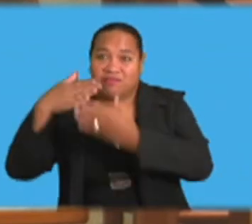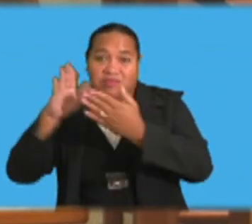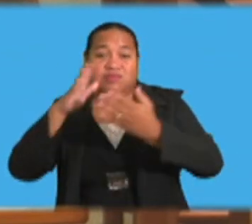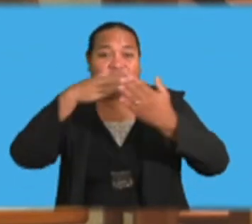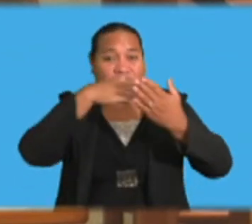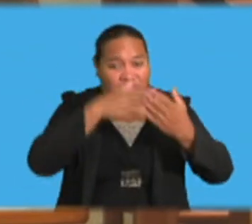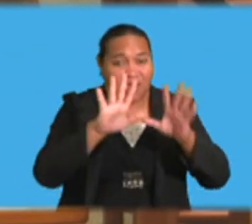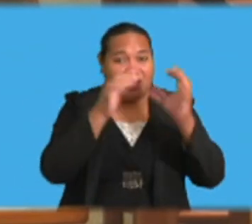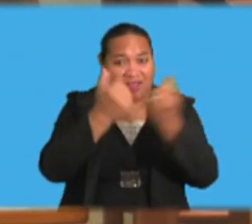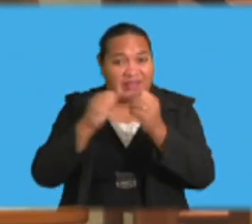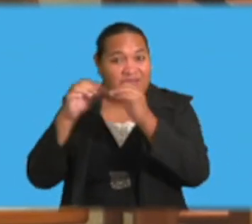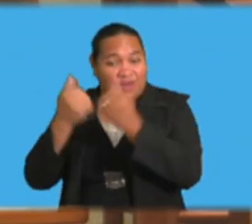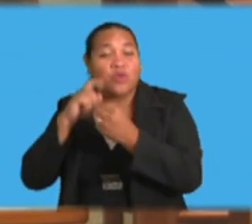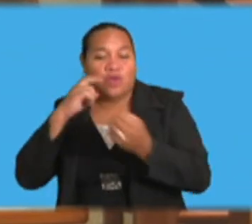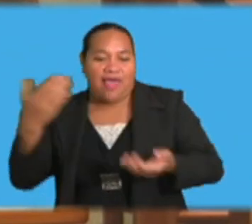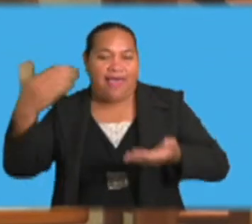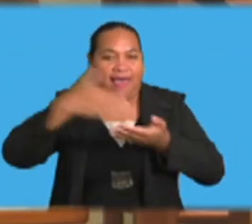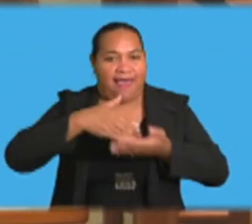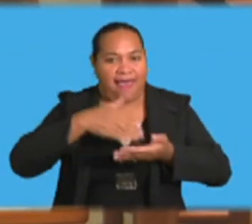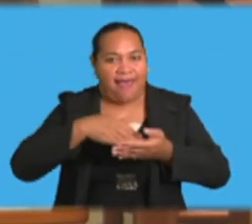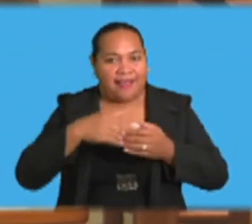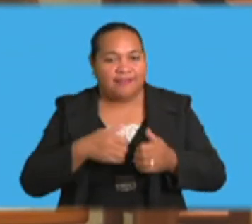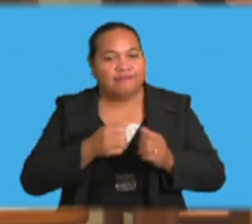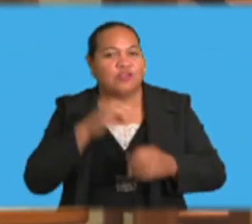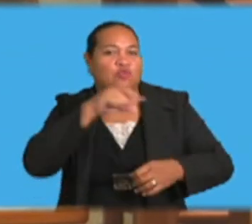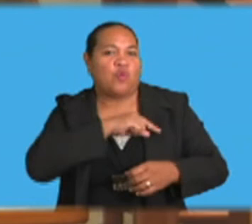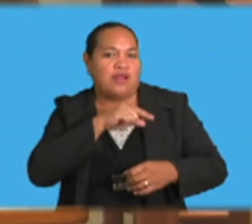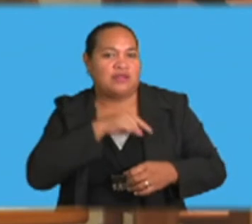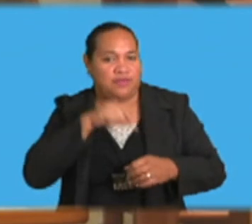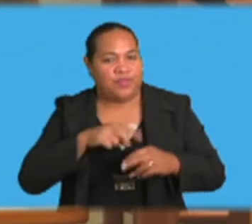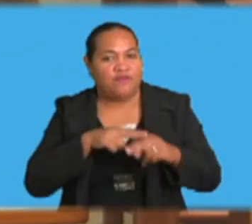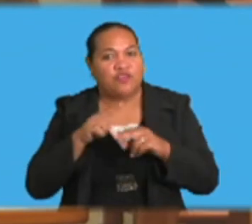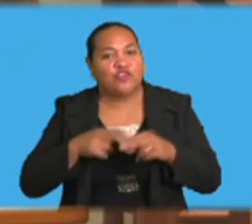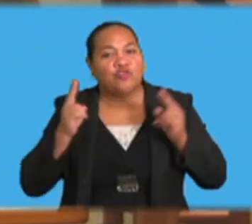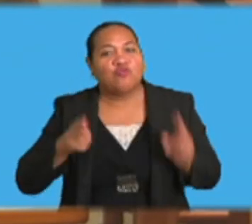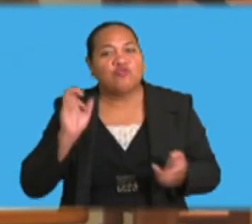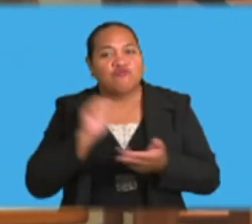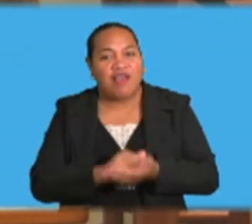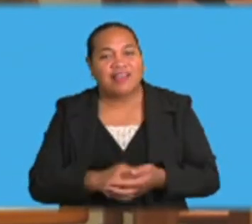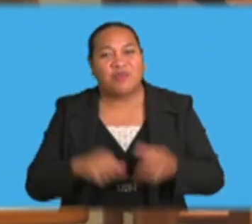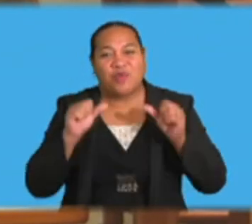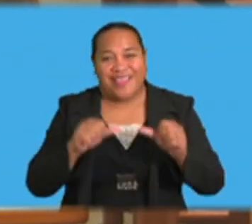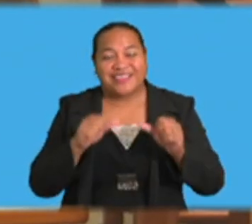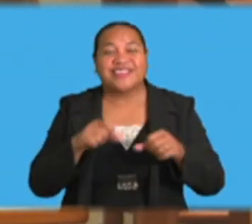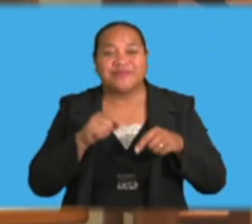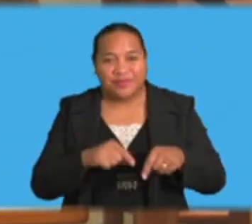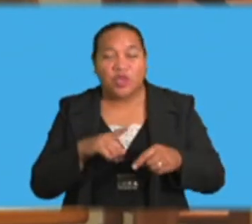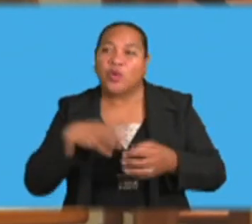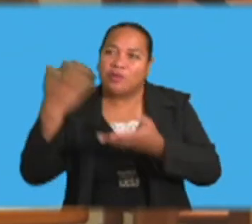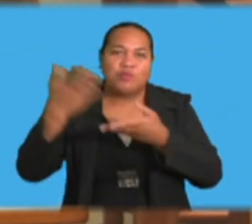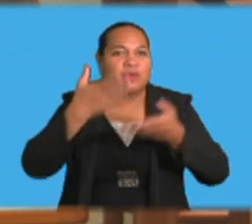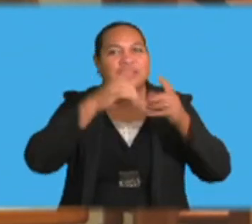Nations covenants will add significantly to the quality of Fiji's human rights protection and will bring with it many